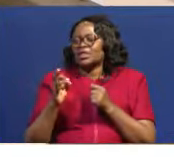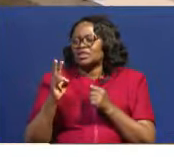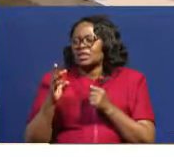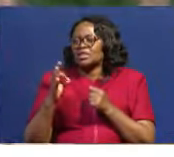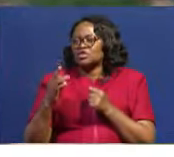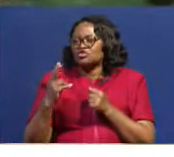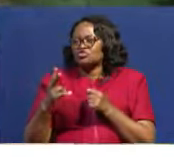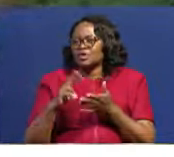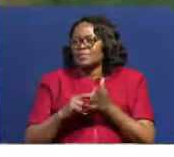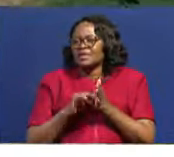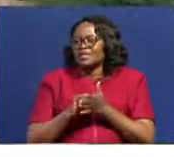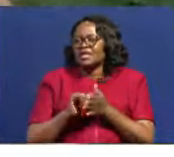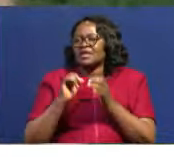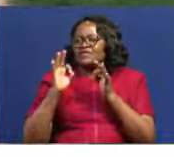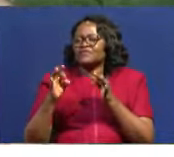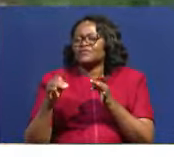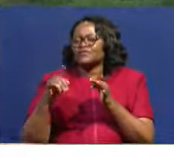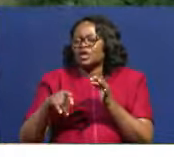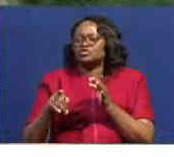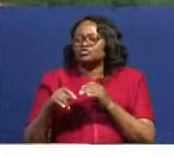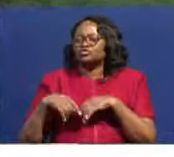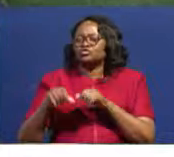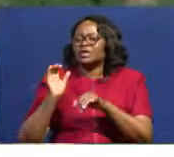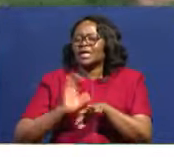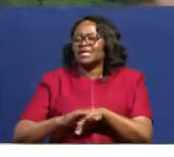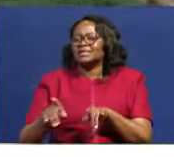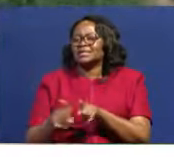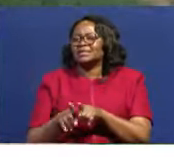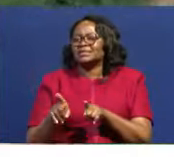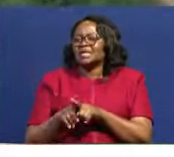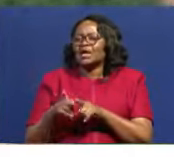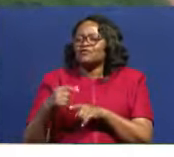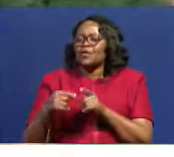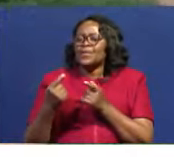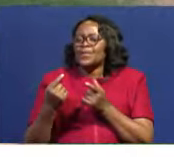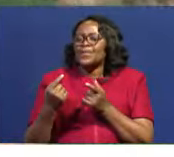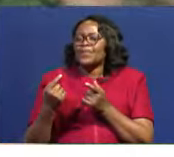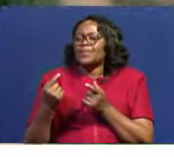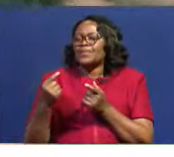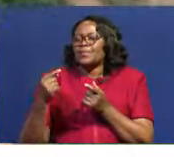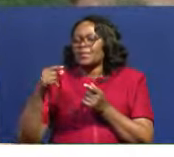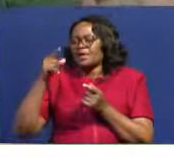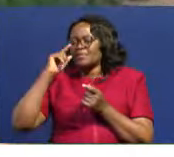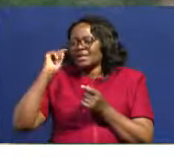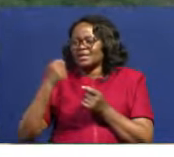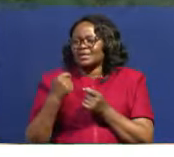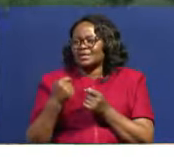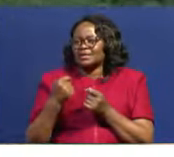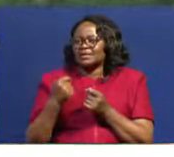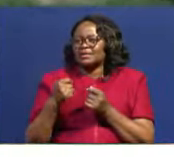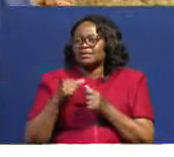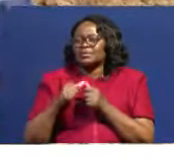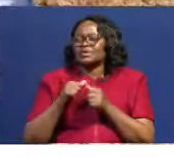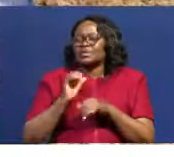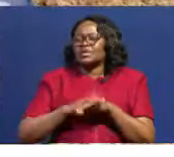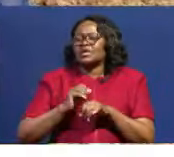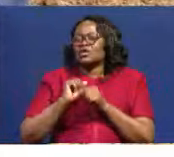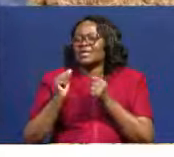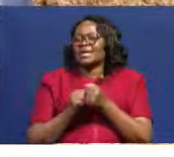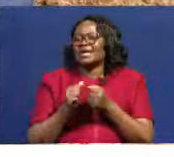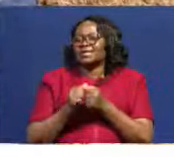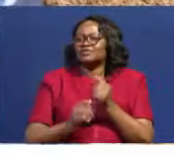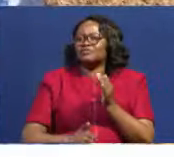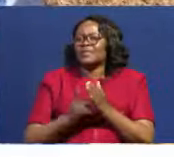plan. It means if we are to continue getting the same from GOK and development partner, GOK you normally get around 10 and development